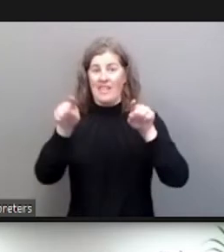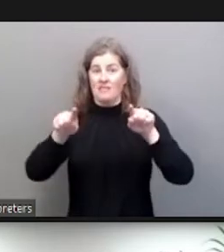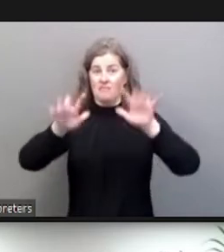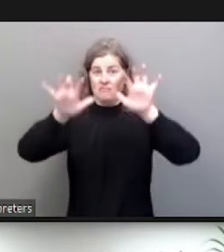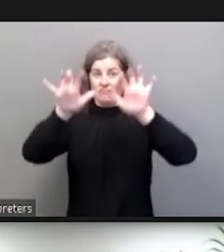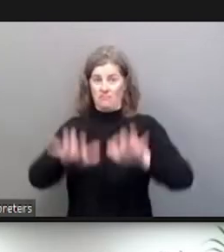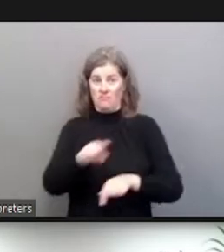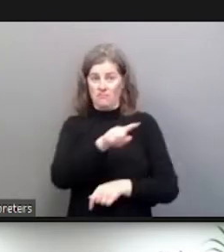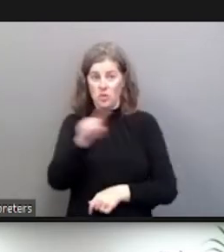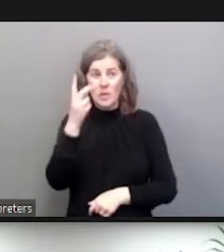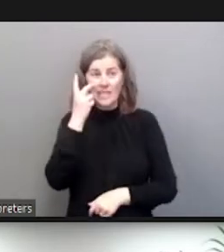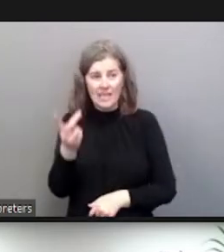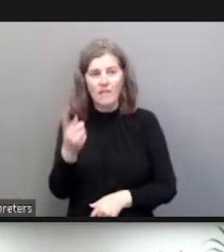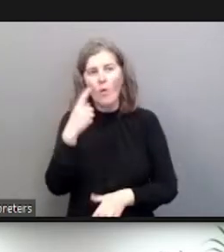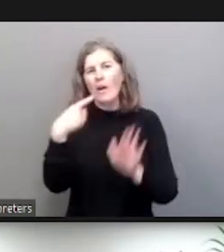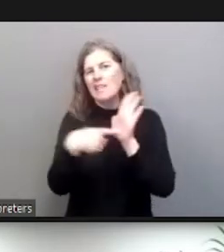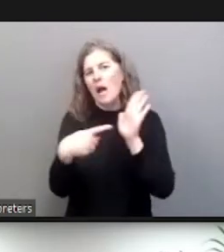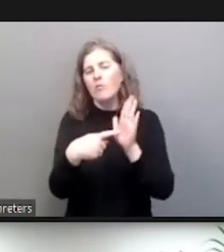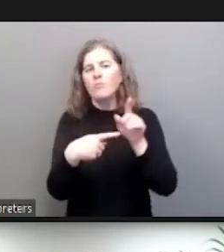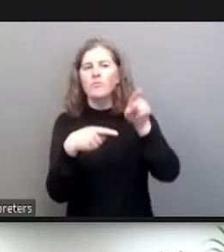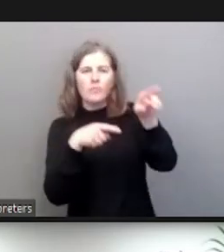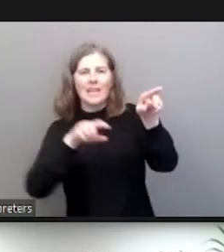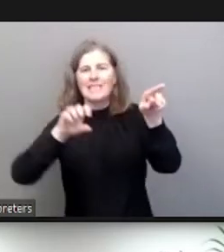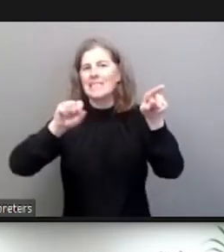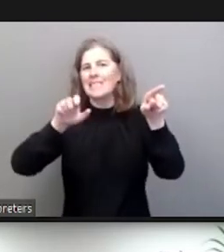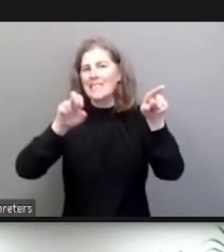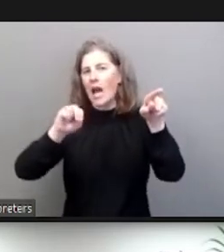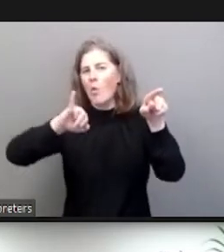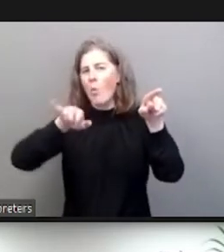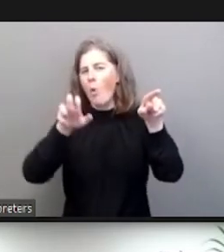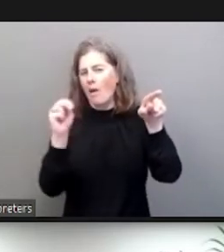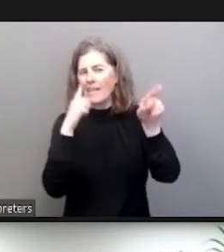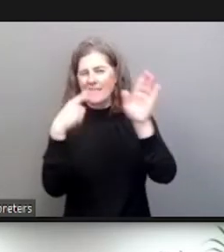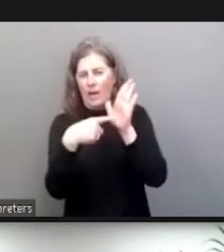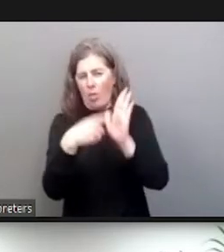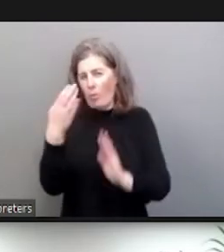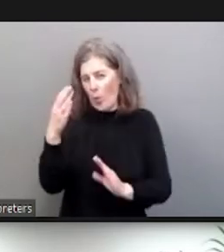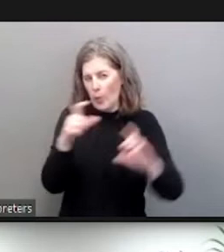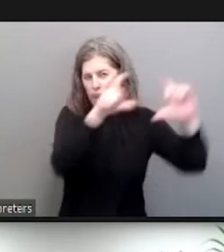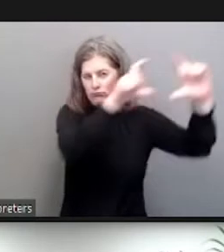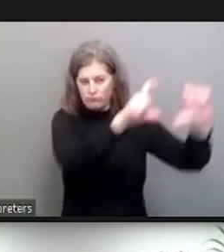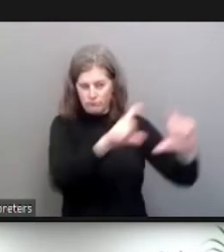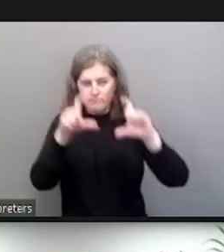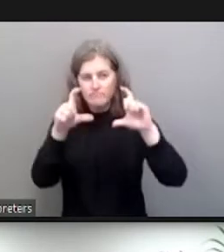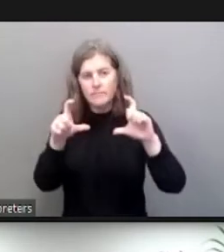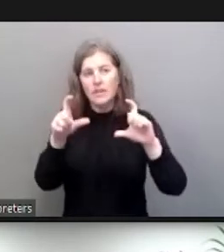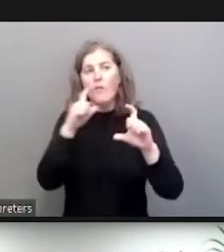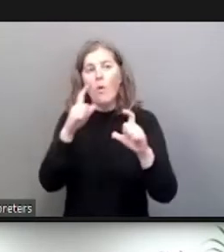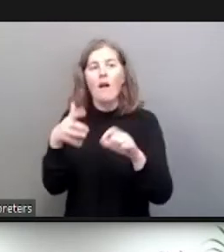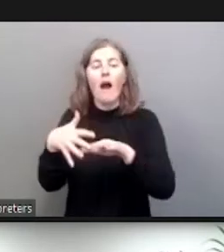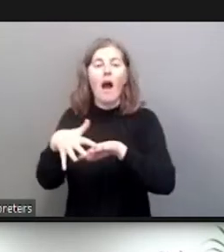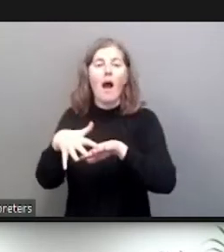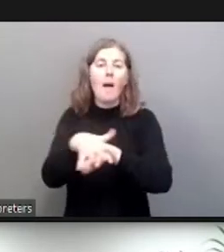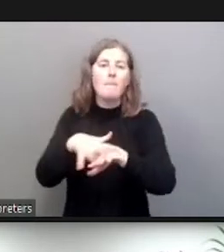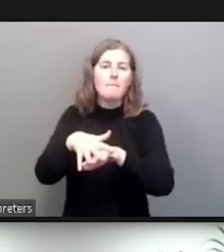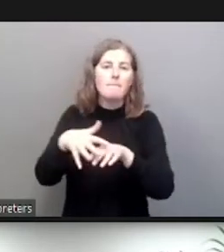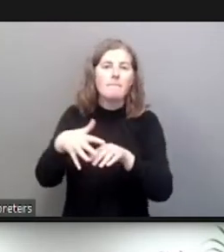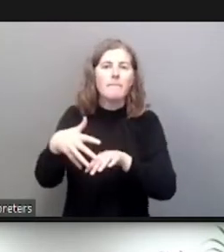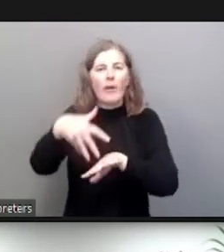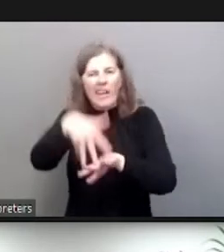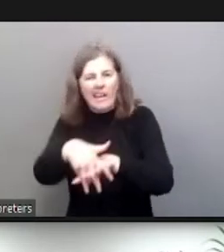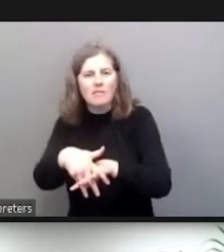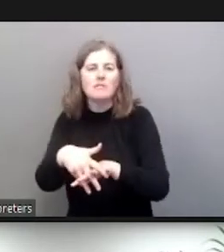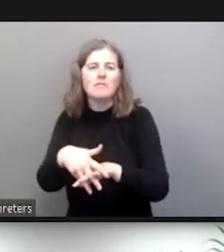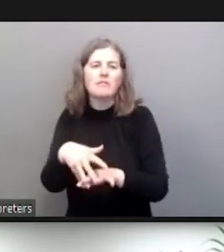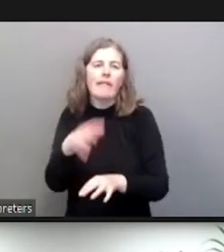can see, for instance, let's just take San Juan for as example. So for American Indian populations,